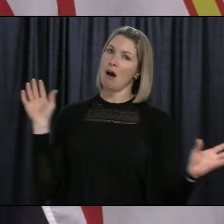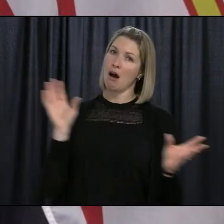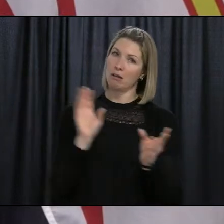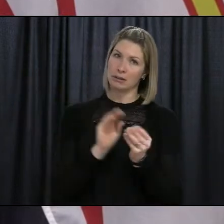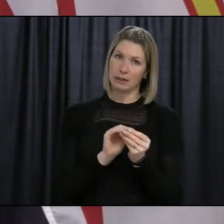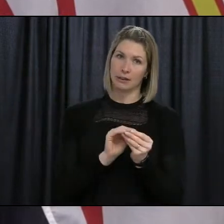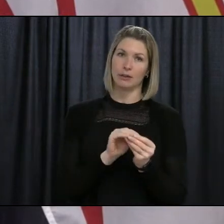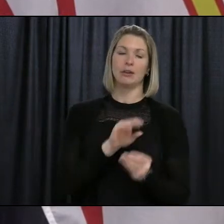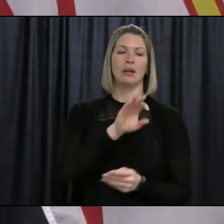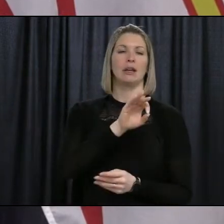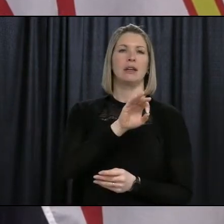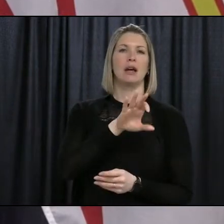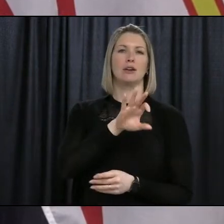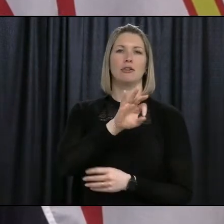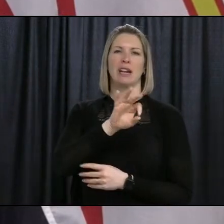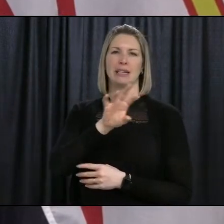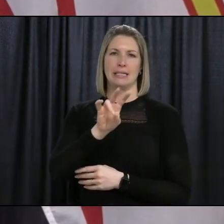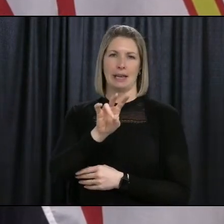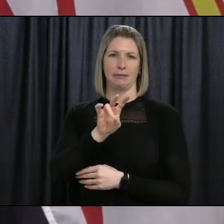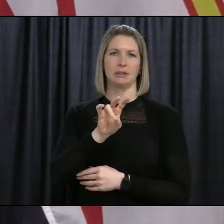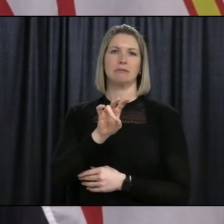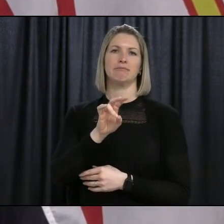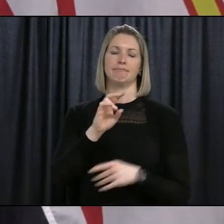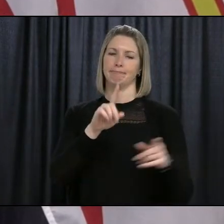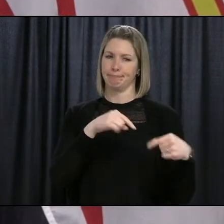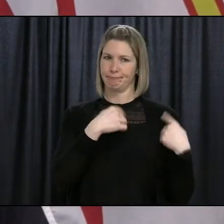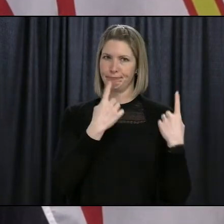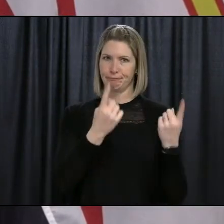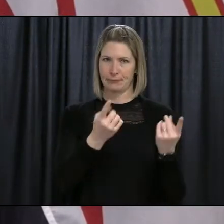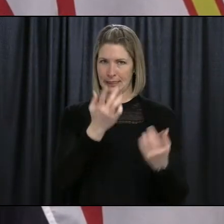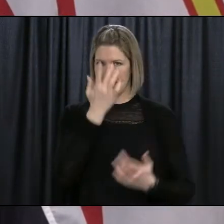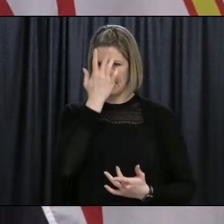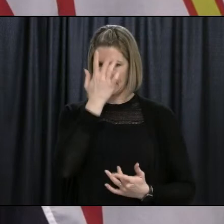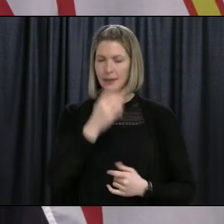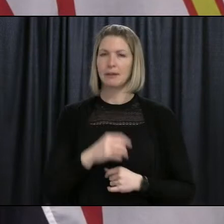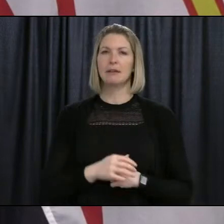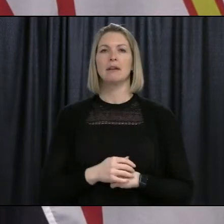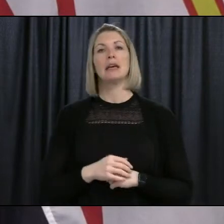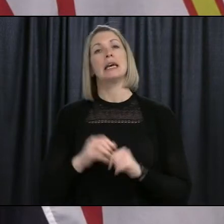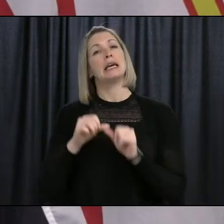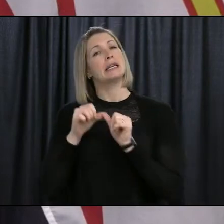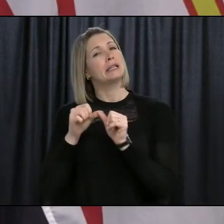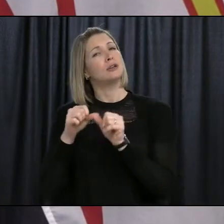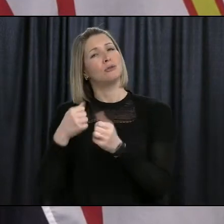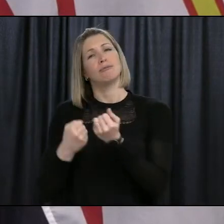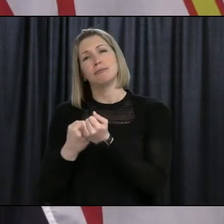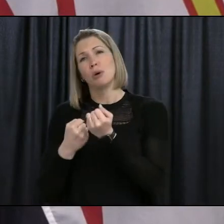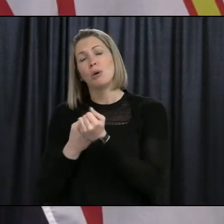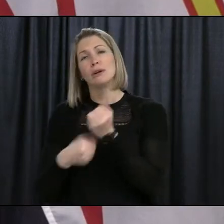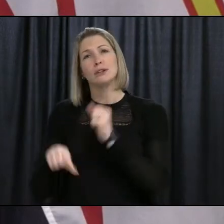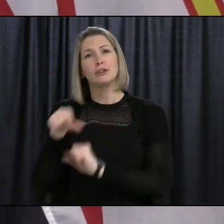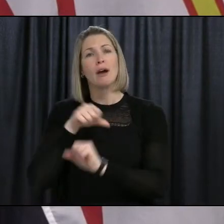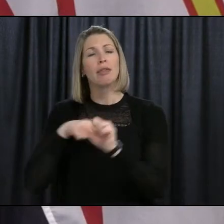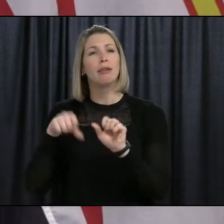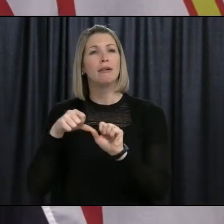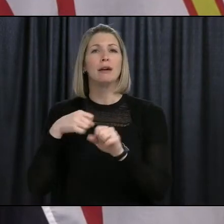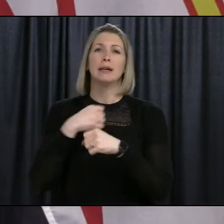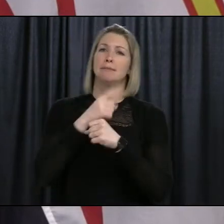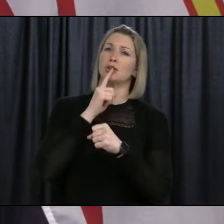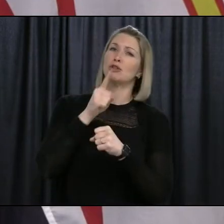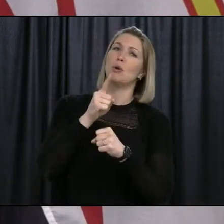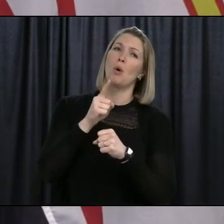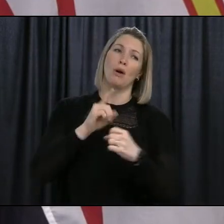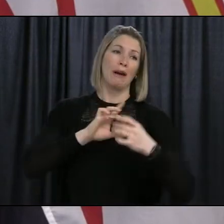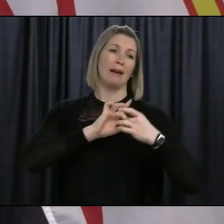is 997. Please continue to support each other, maintain strong social connections while at a